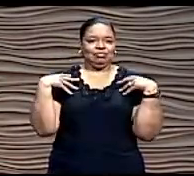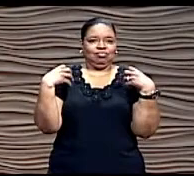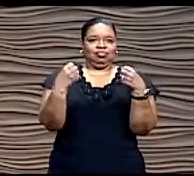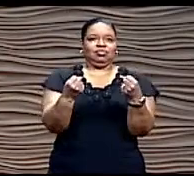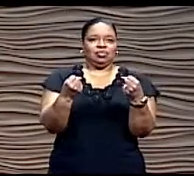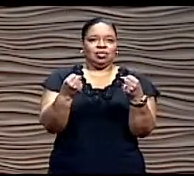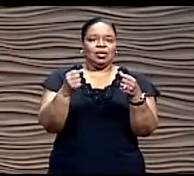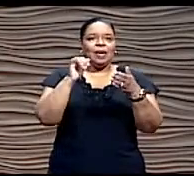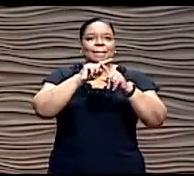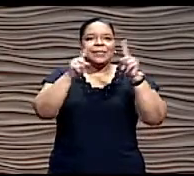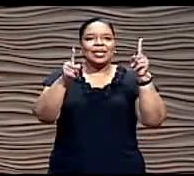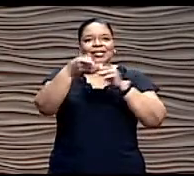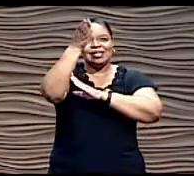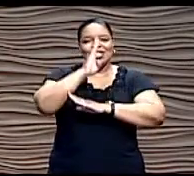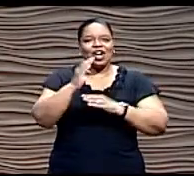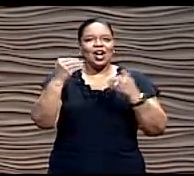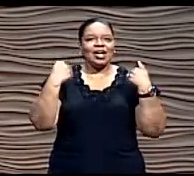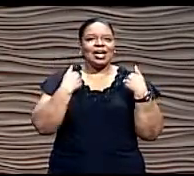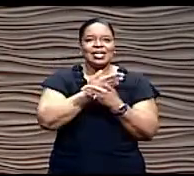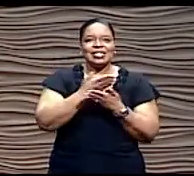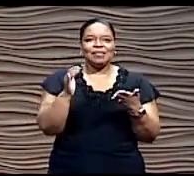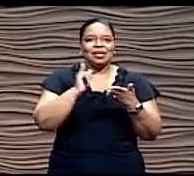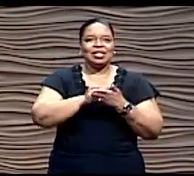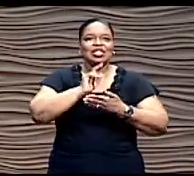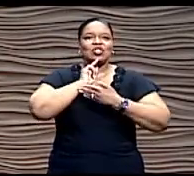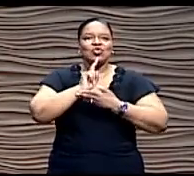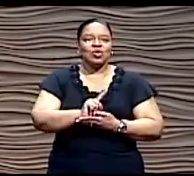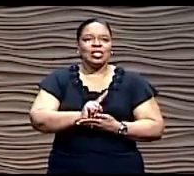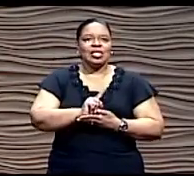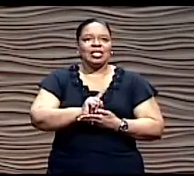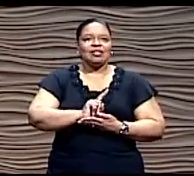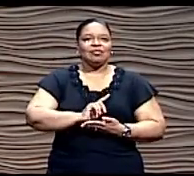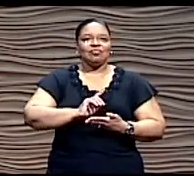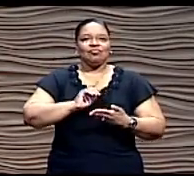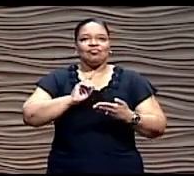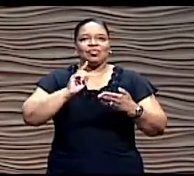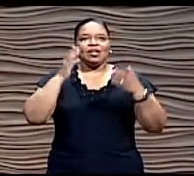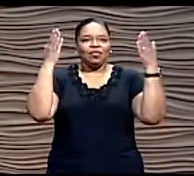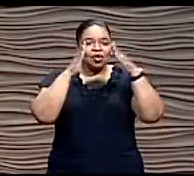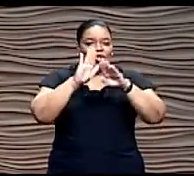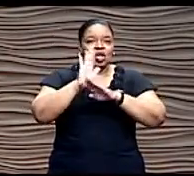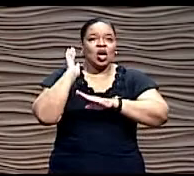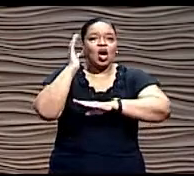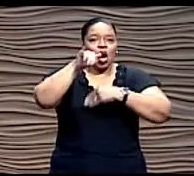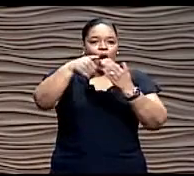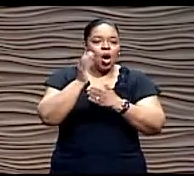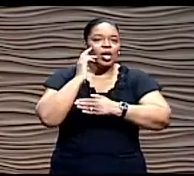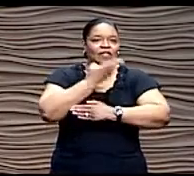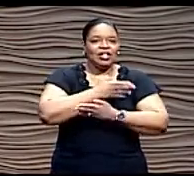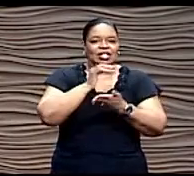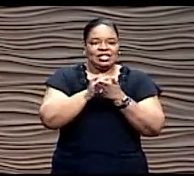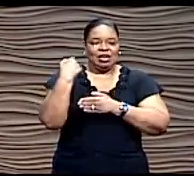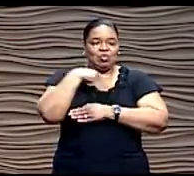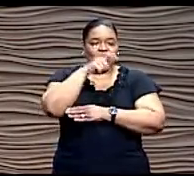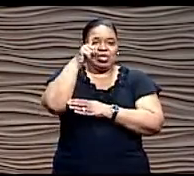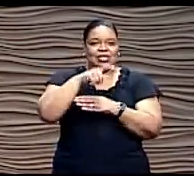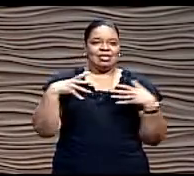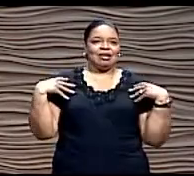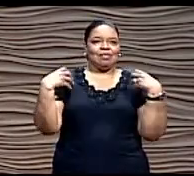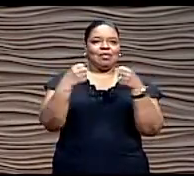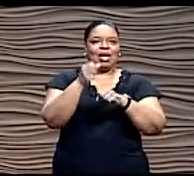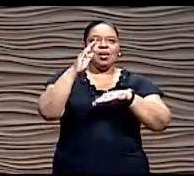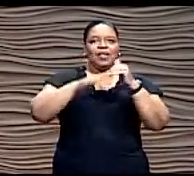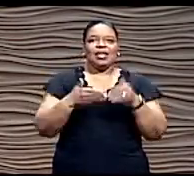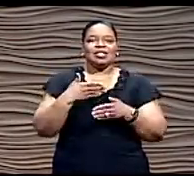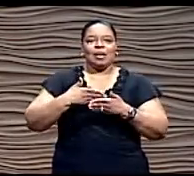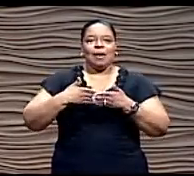God has a something to come up against all of us to remind us that we need a power that's greater